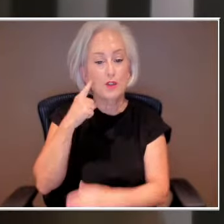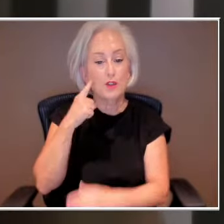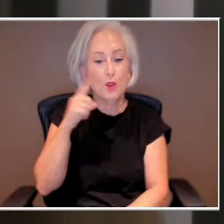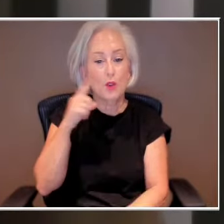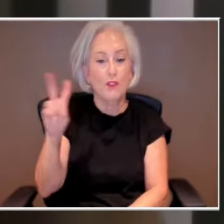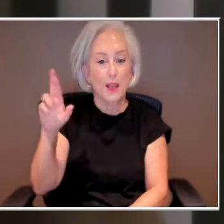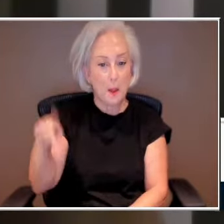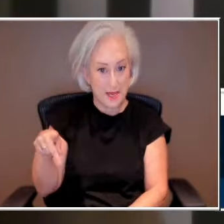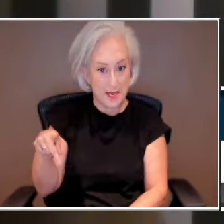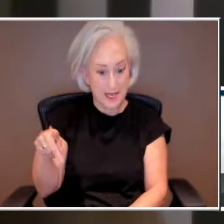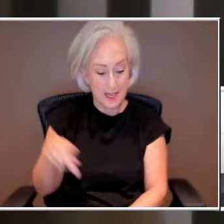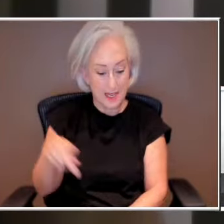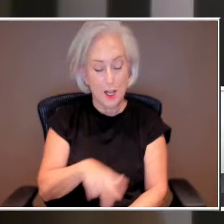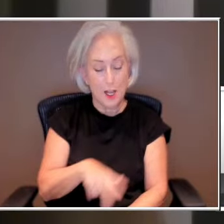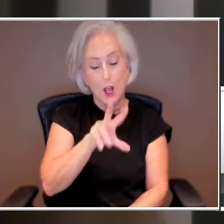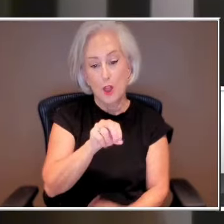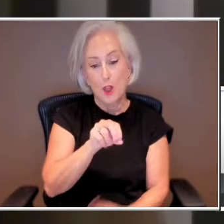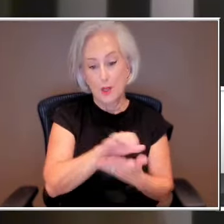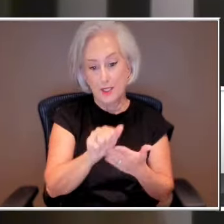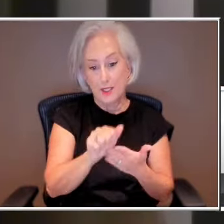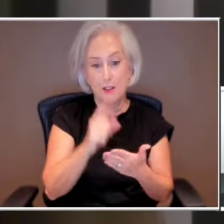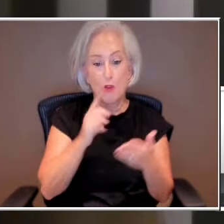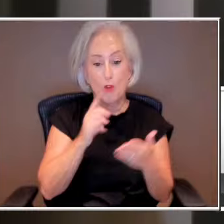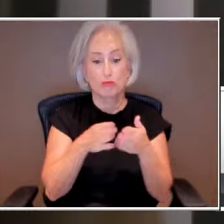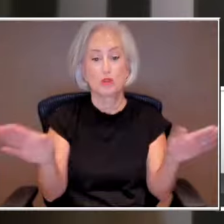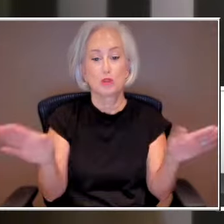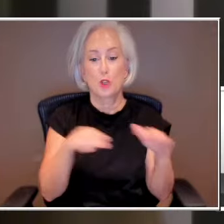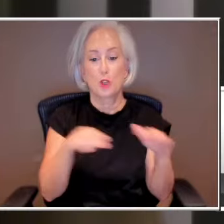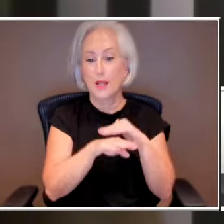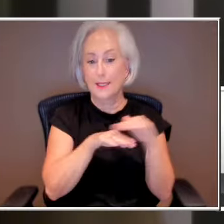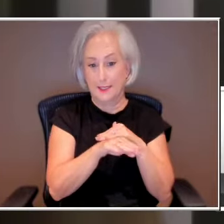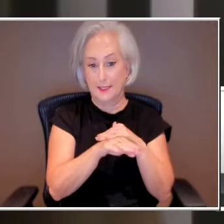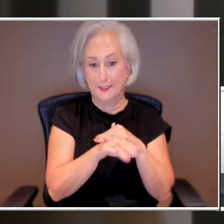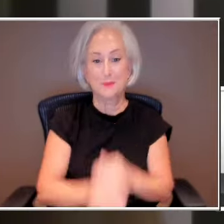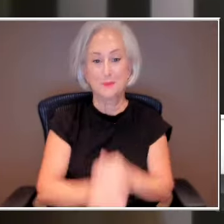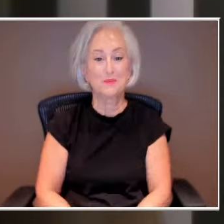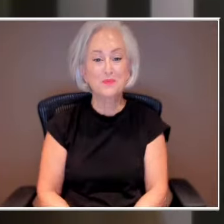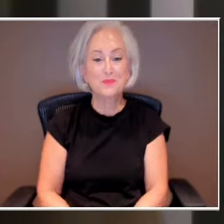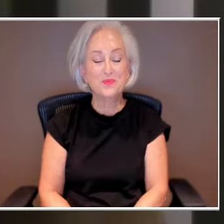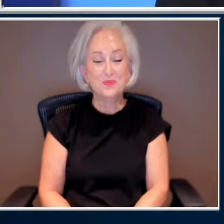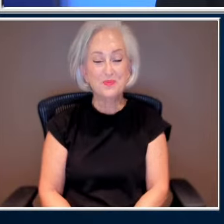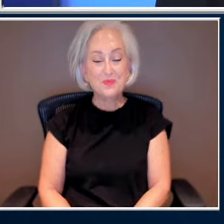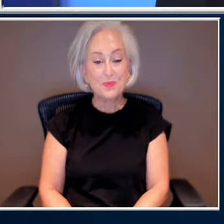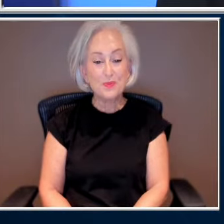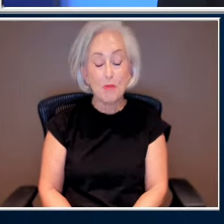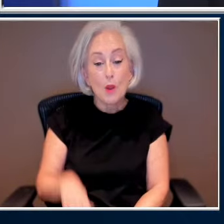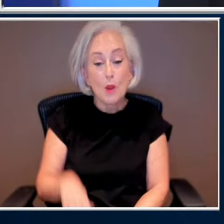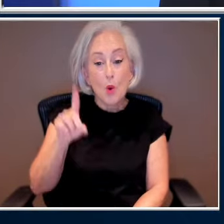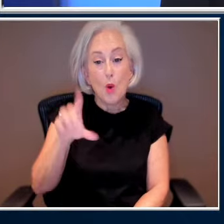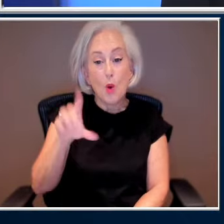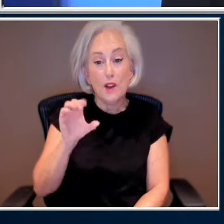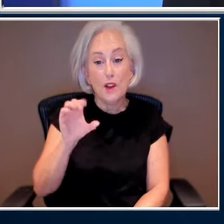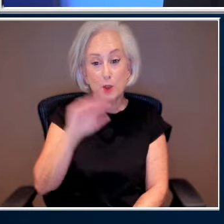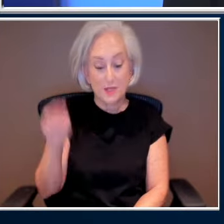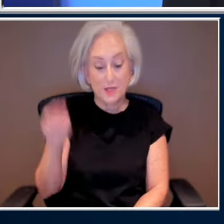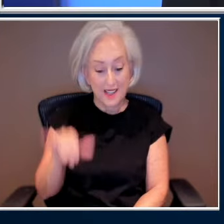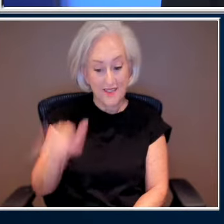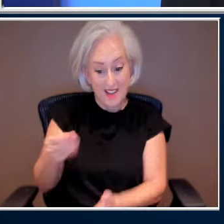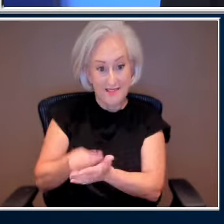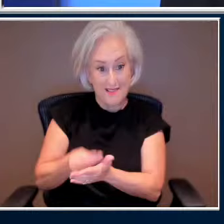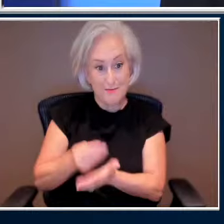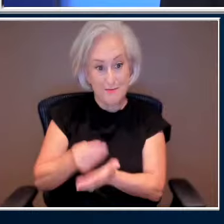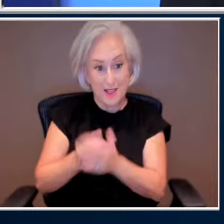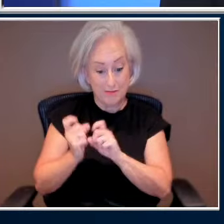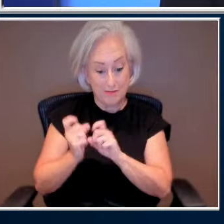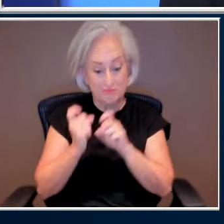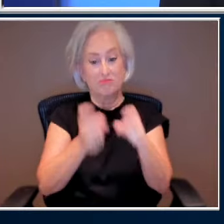and a $30 donation for general admission access. So 100% of the proceeds from the ticket sales go to Missy's Patients in